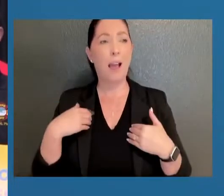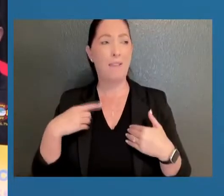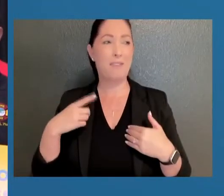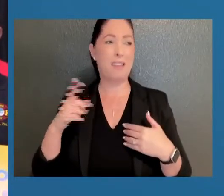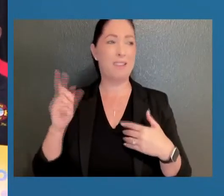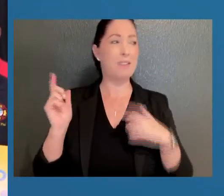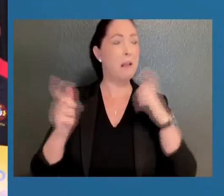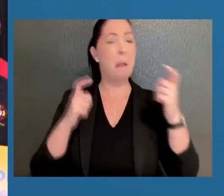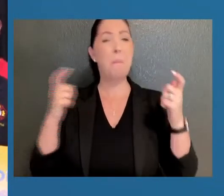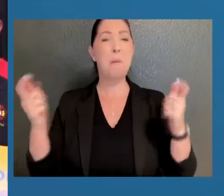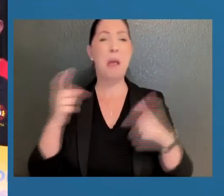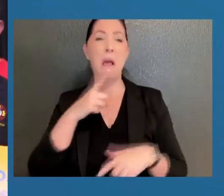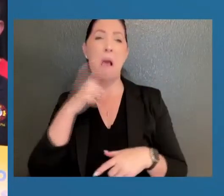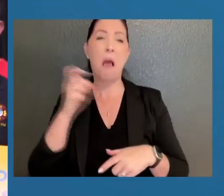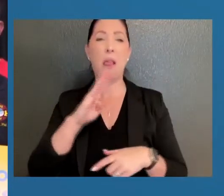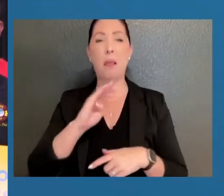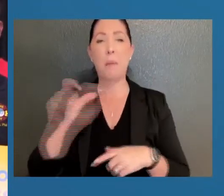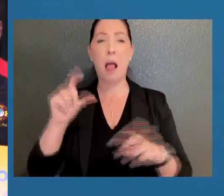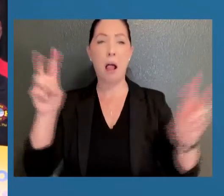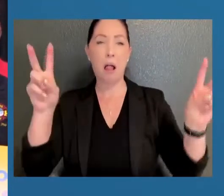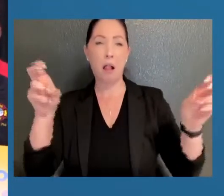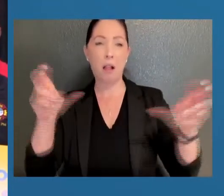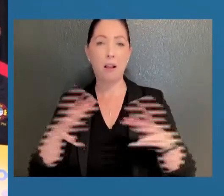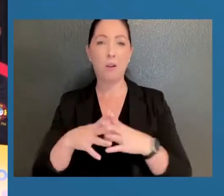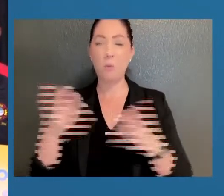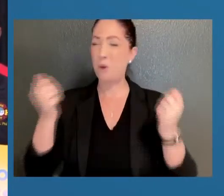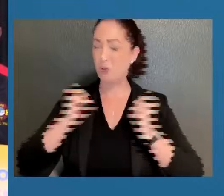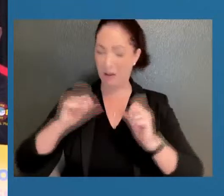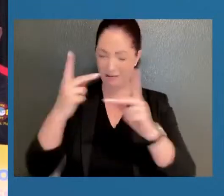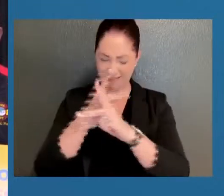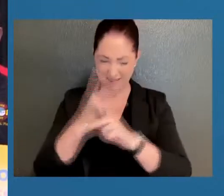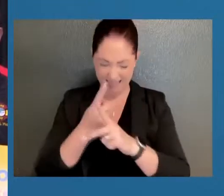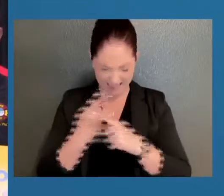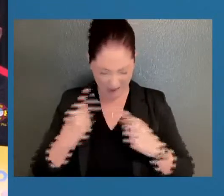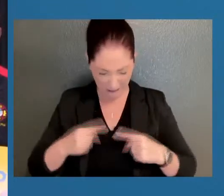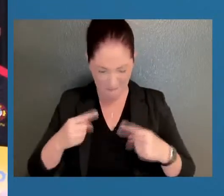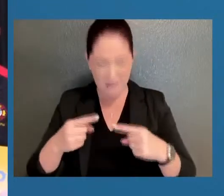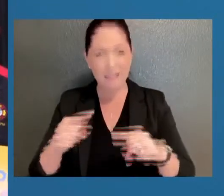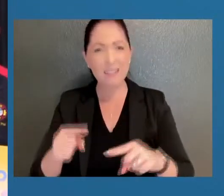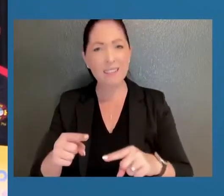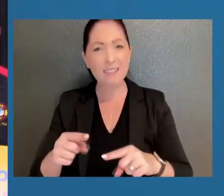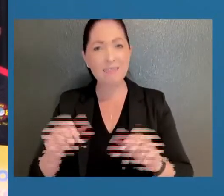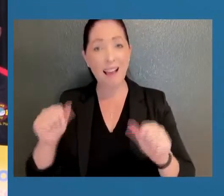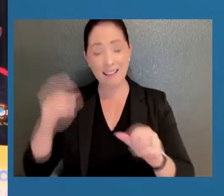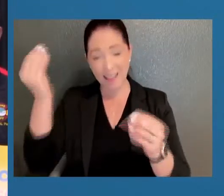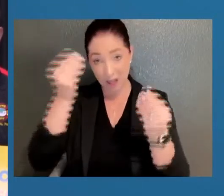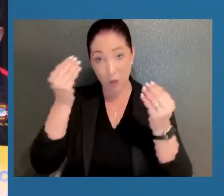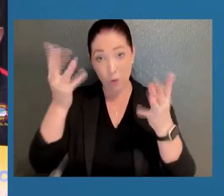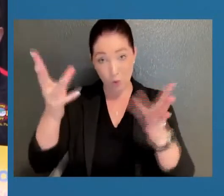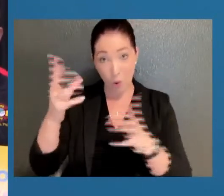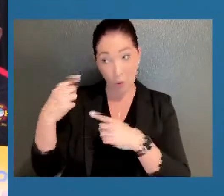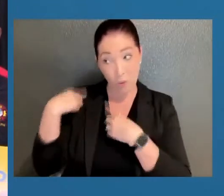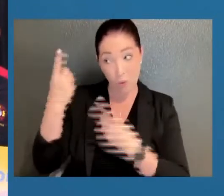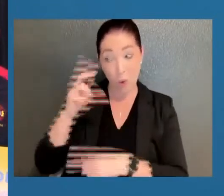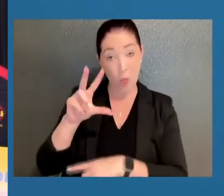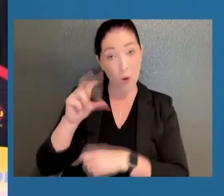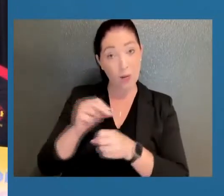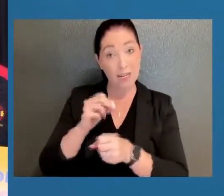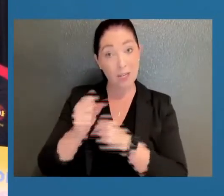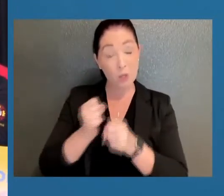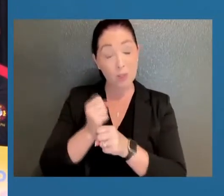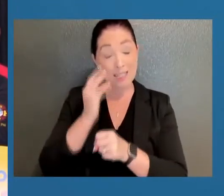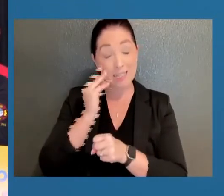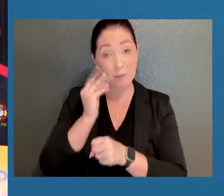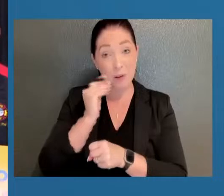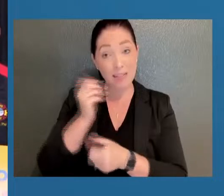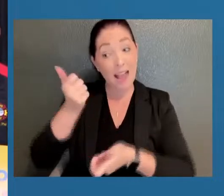and we're all trying to figure out what's going on. Well, I can tell you, over 30 years of bargaining, every time something like this has